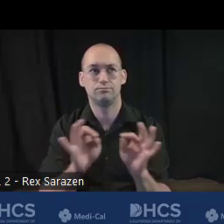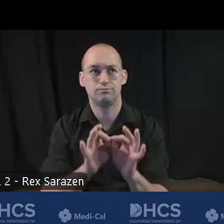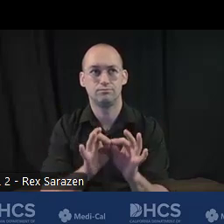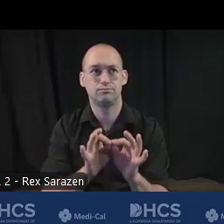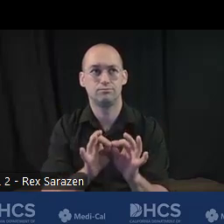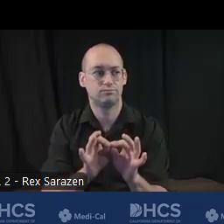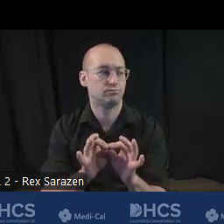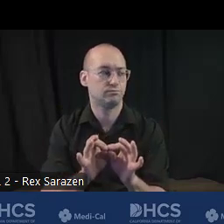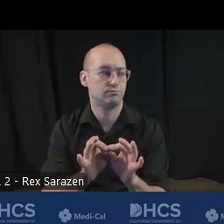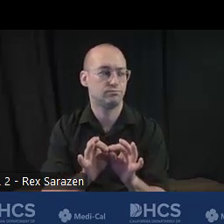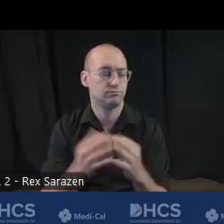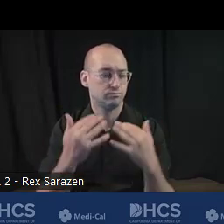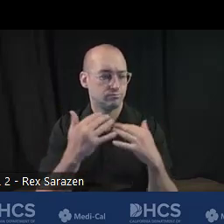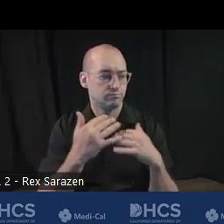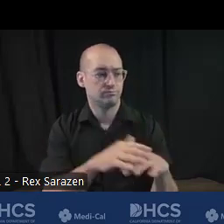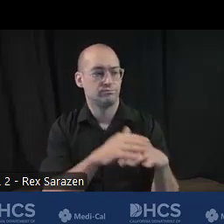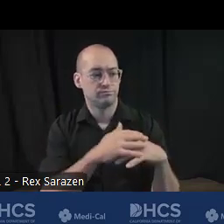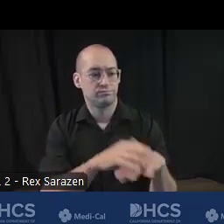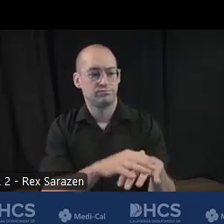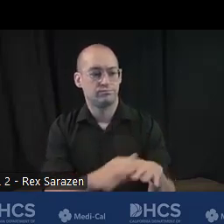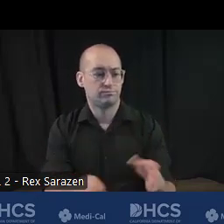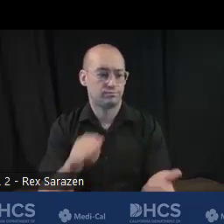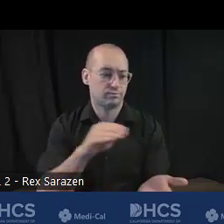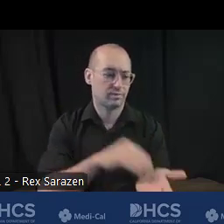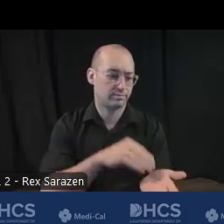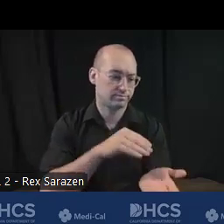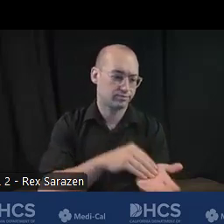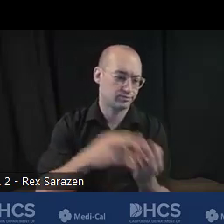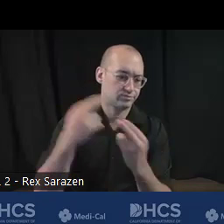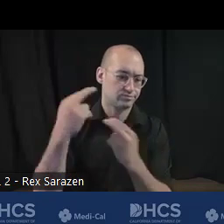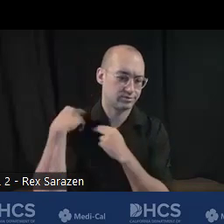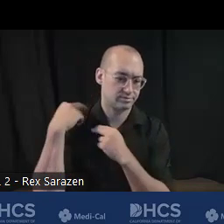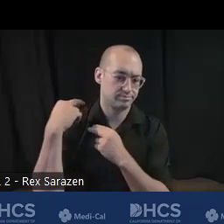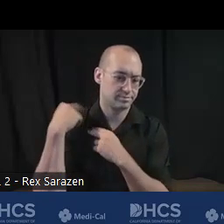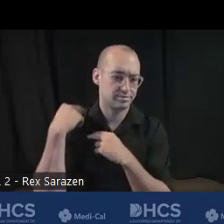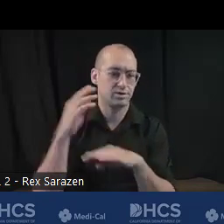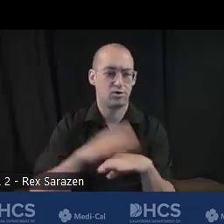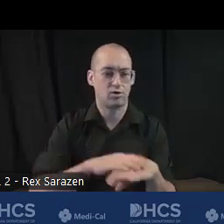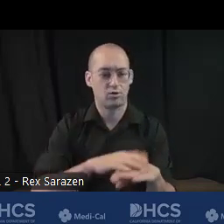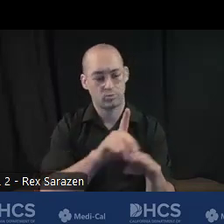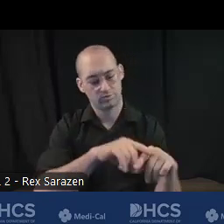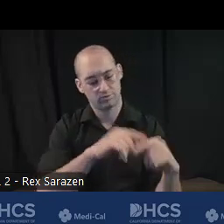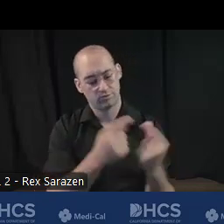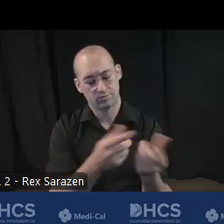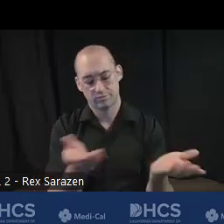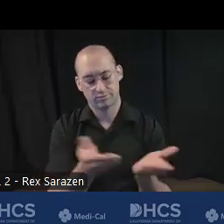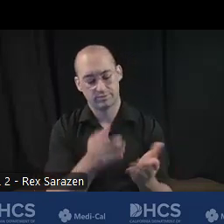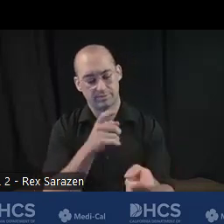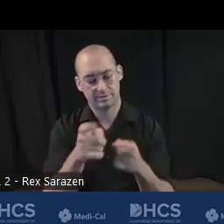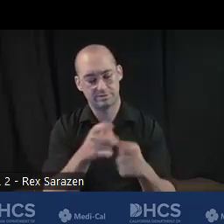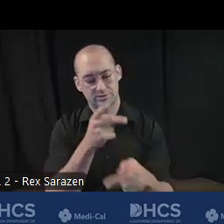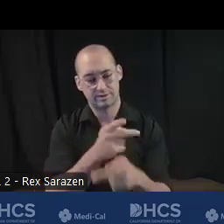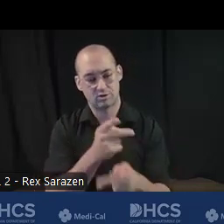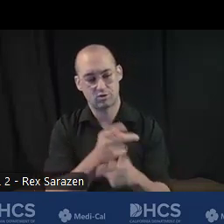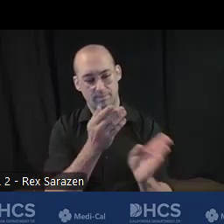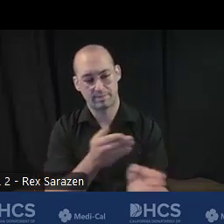that integration will place accountability in one entity, that being the managed care plan, for ensuring